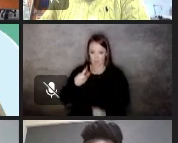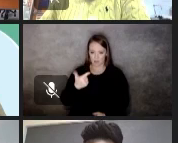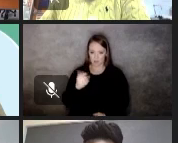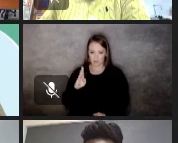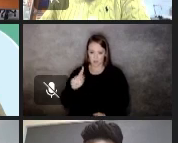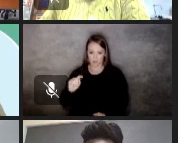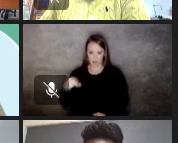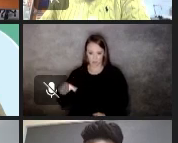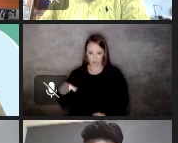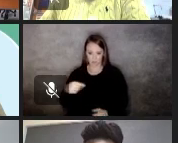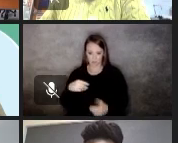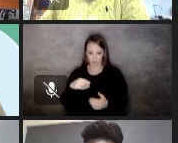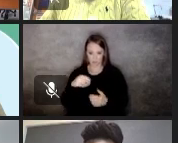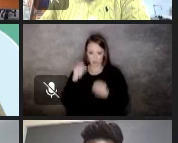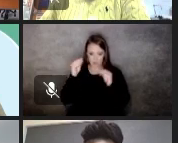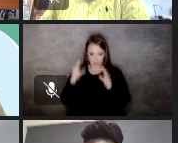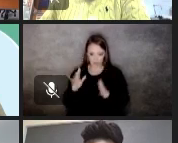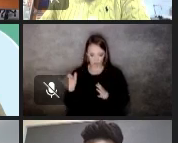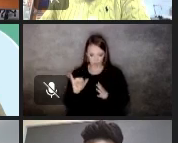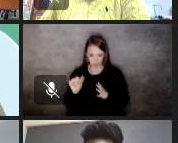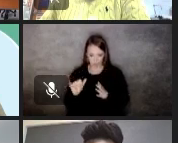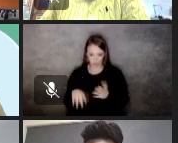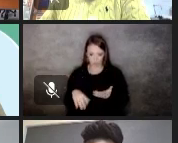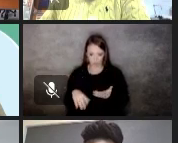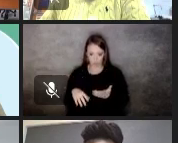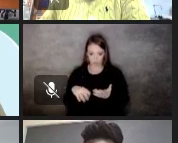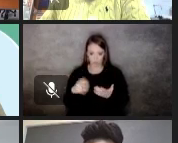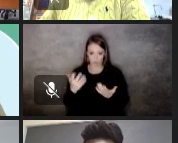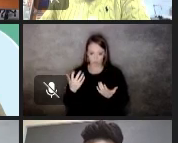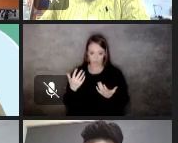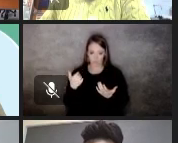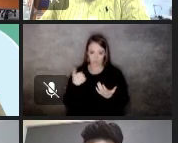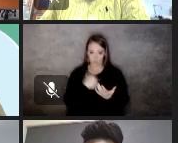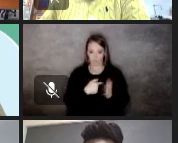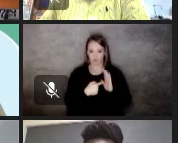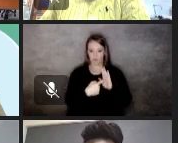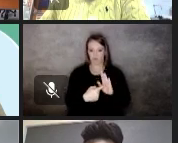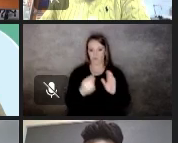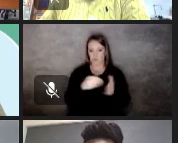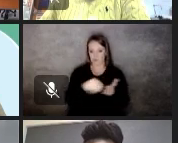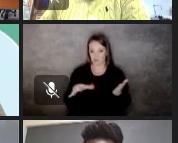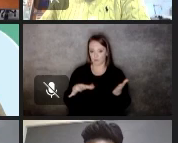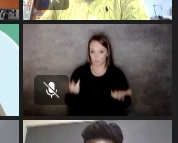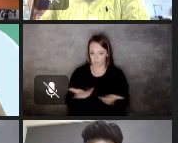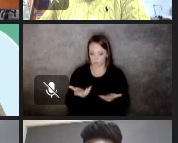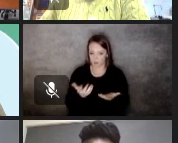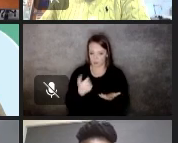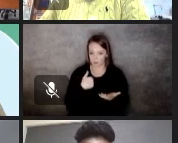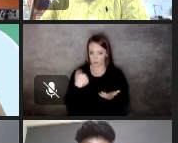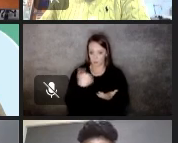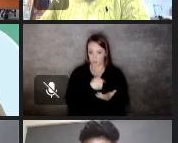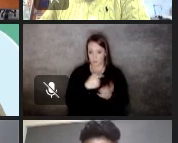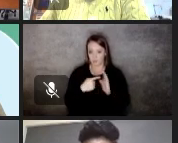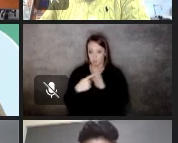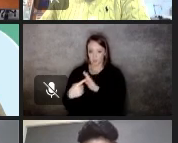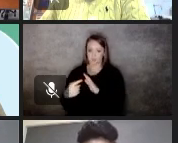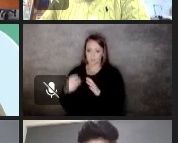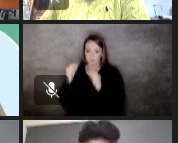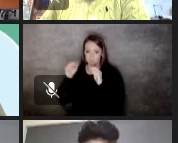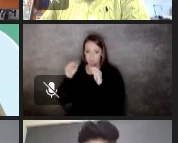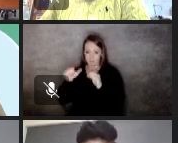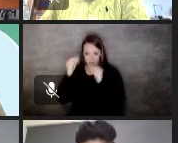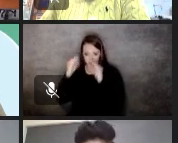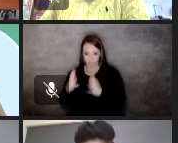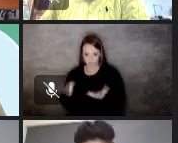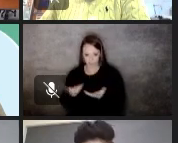also sending to our faculty and our staff as well. So we have to be able to also